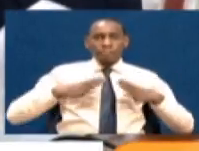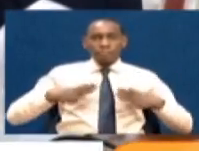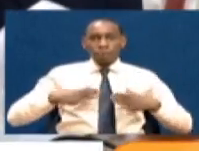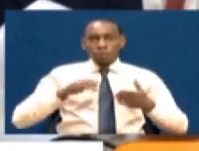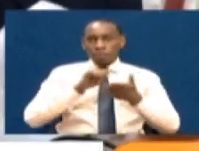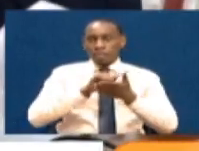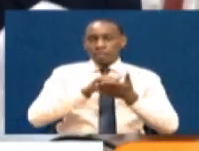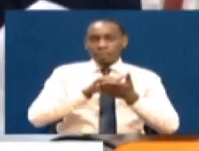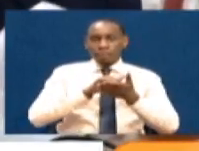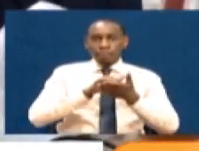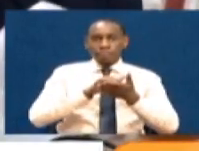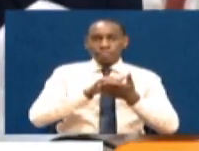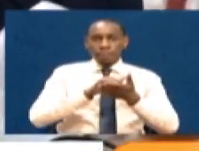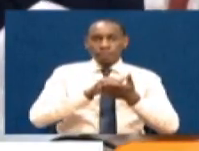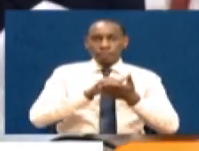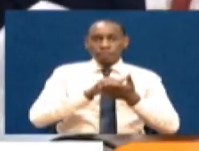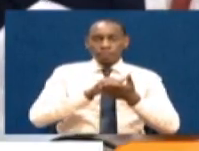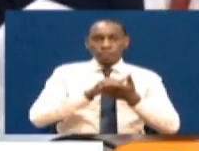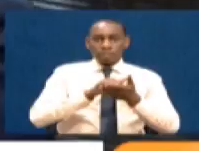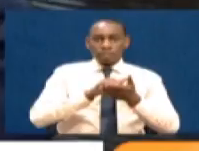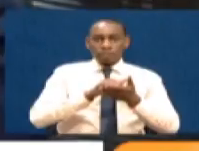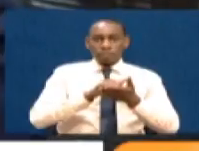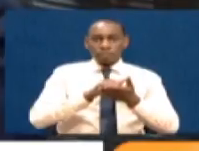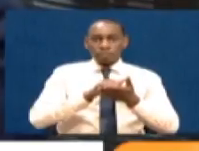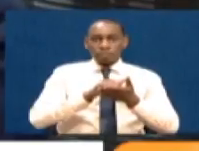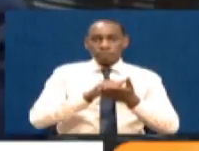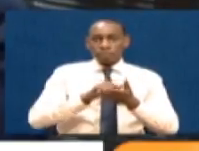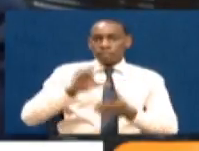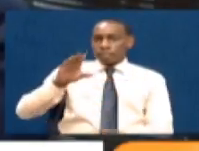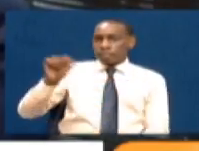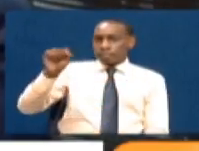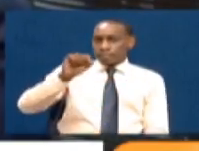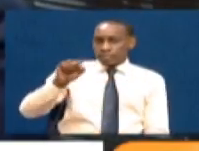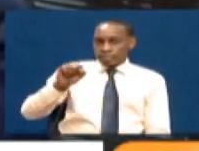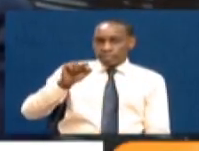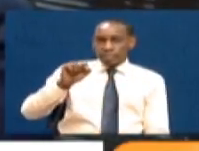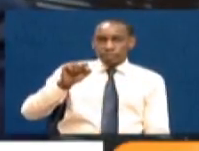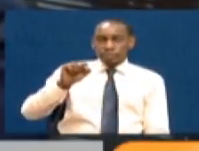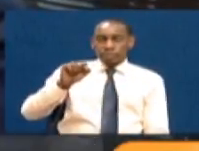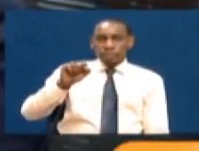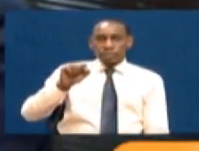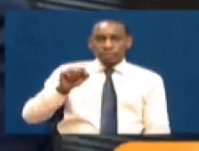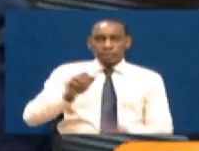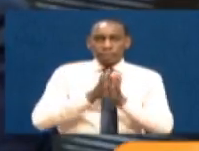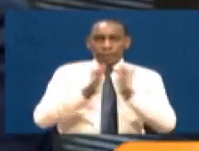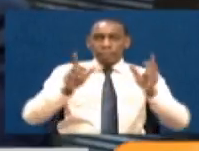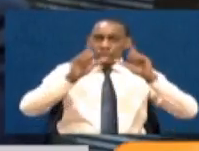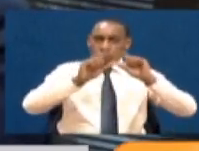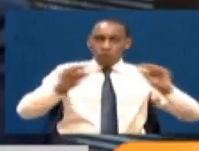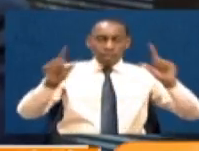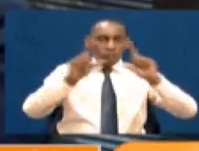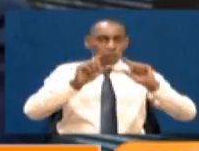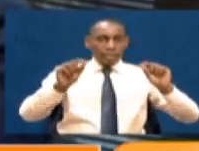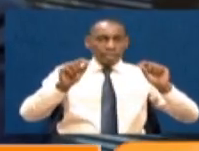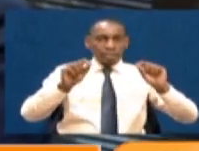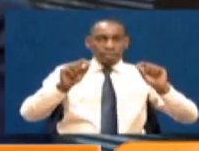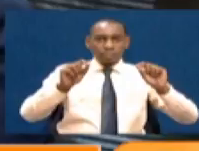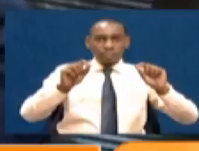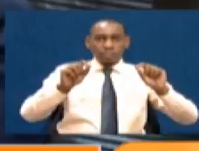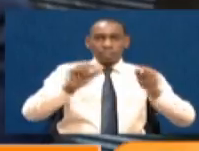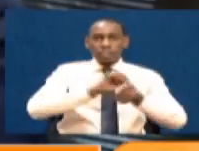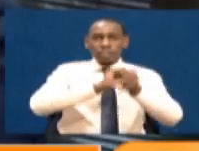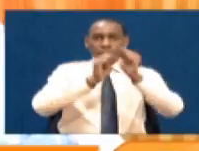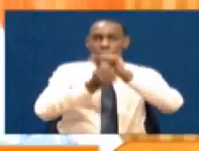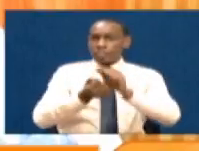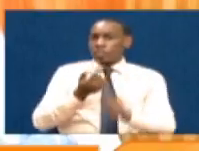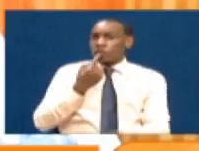beings who need to live. The CS issued a public statement reversing